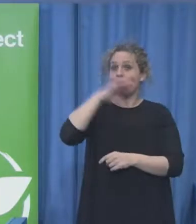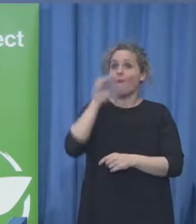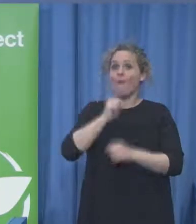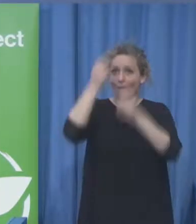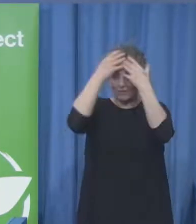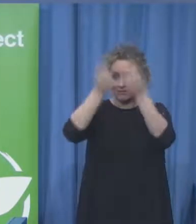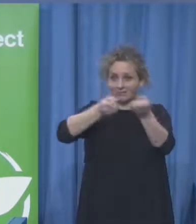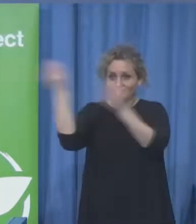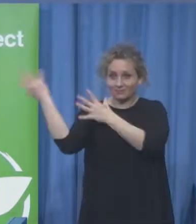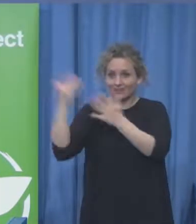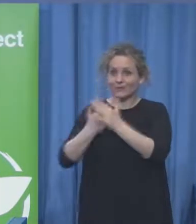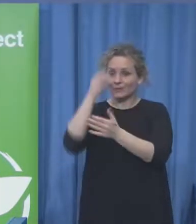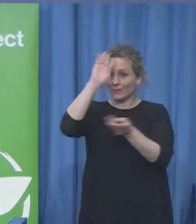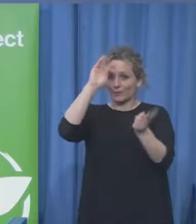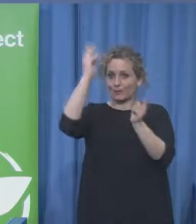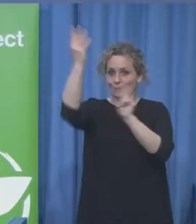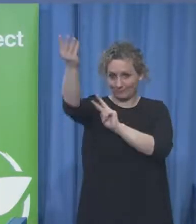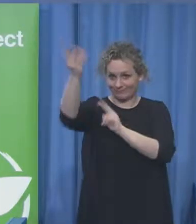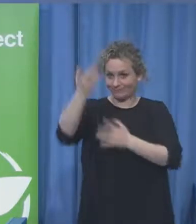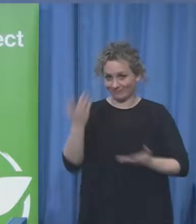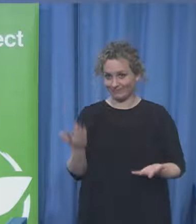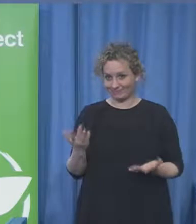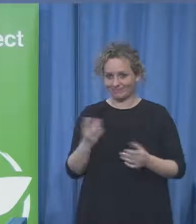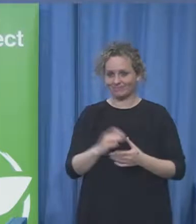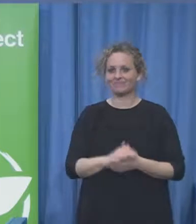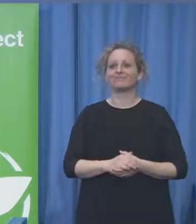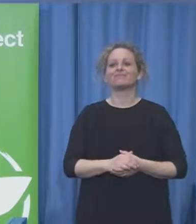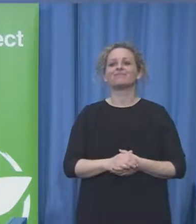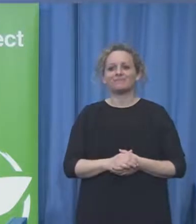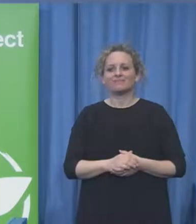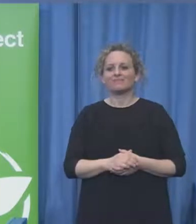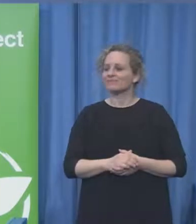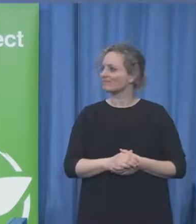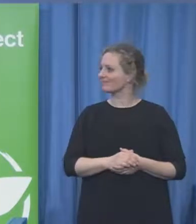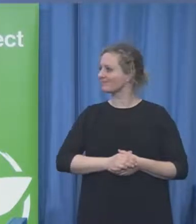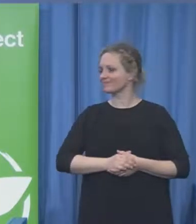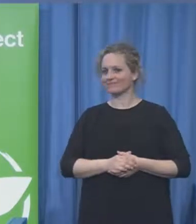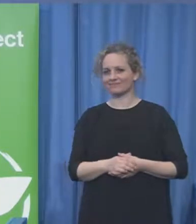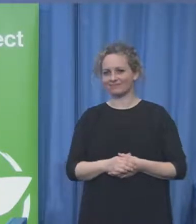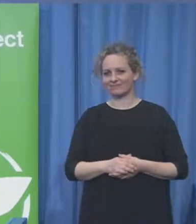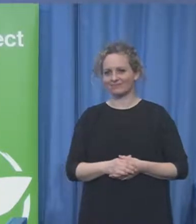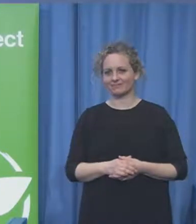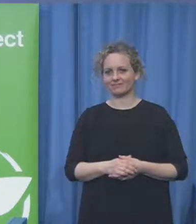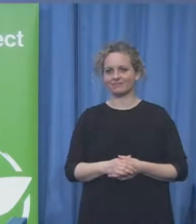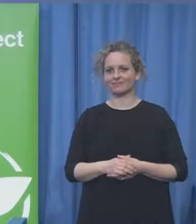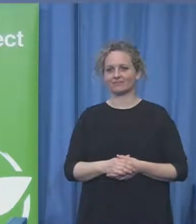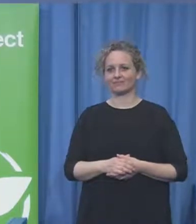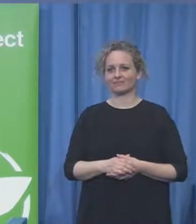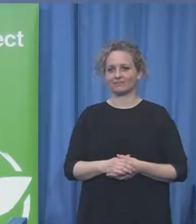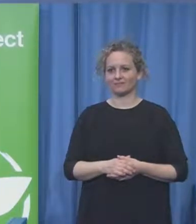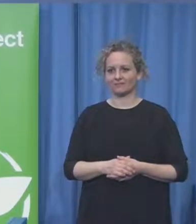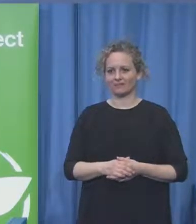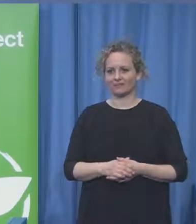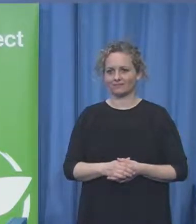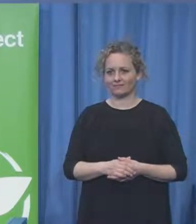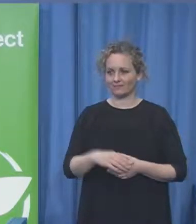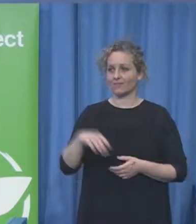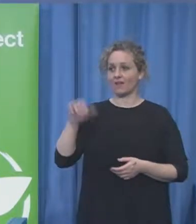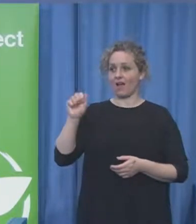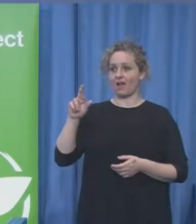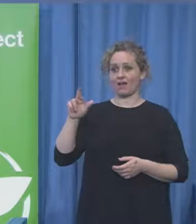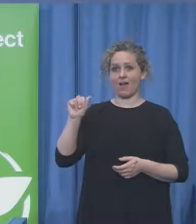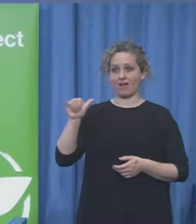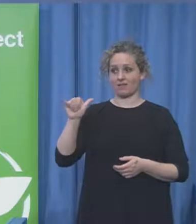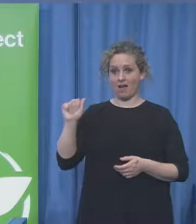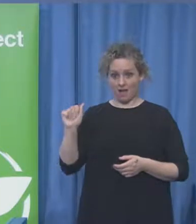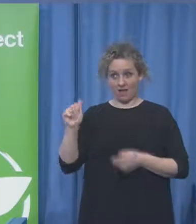an international perspective also. He is the current secretary of the UN Committee on the Rights of Persons with Disabilities, which is convening several times